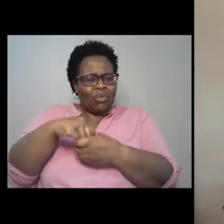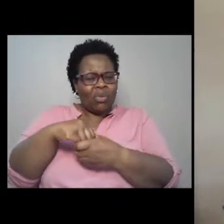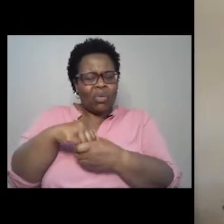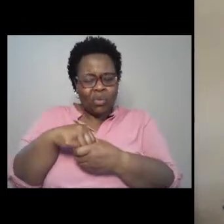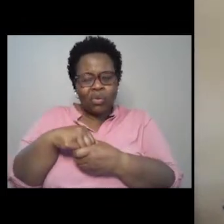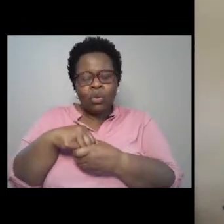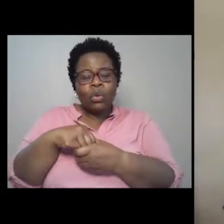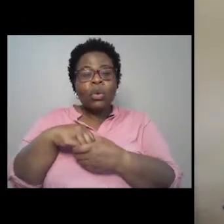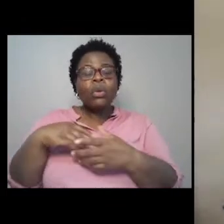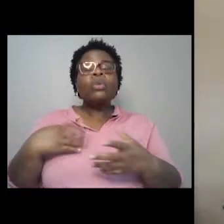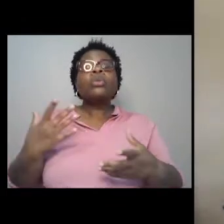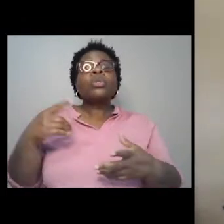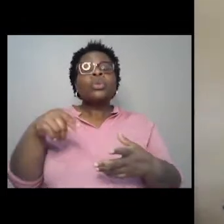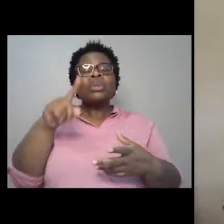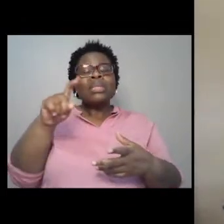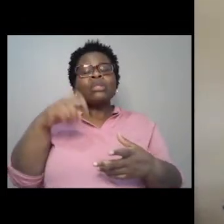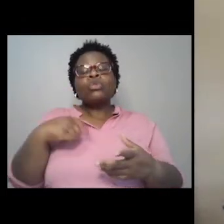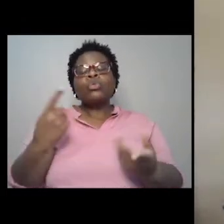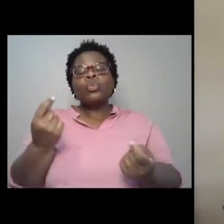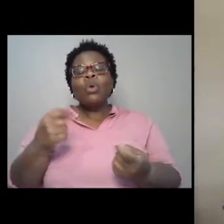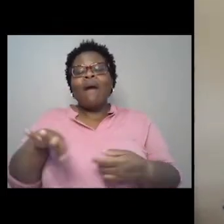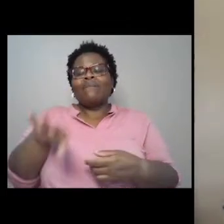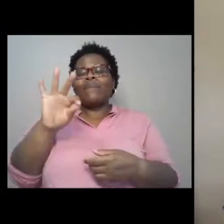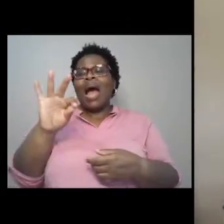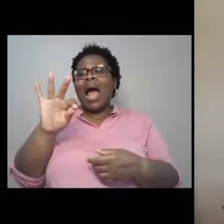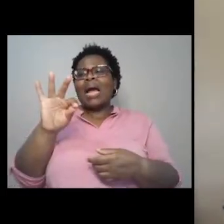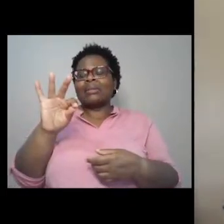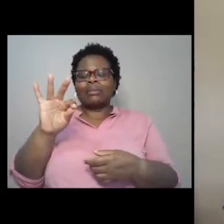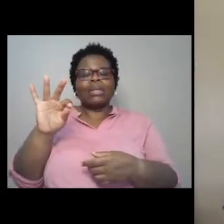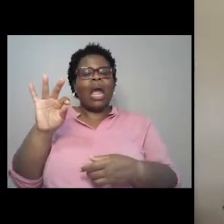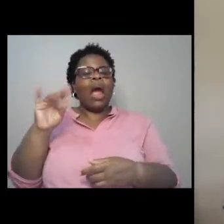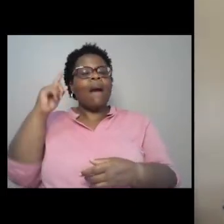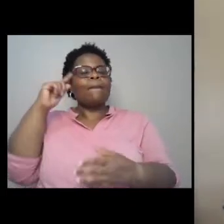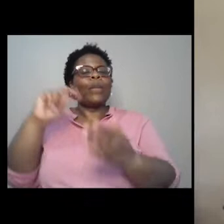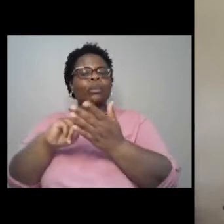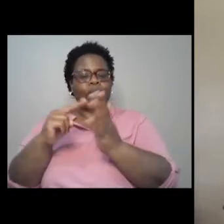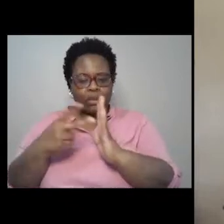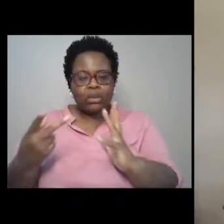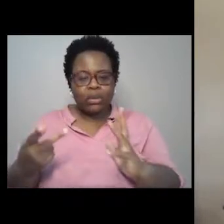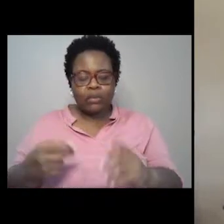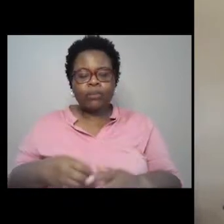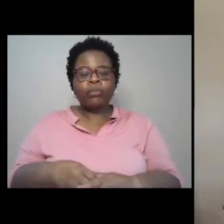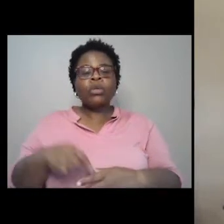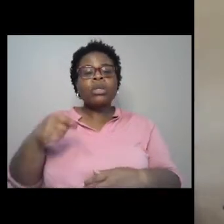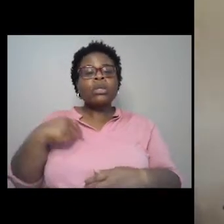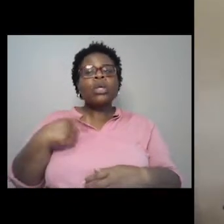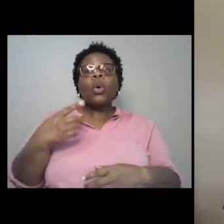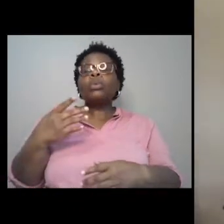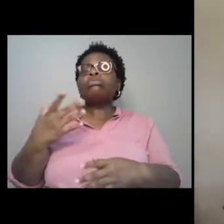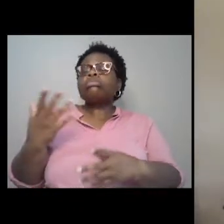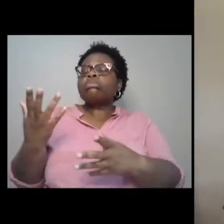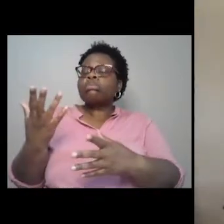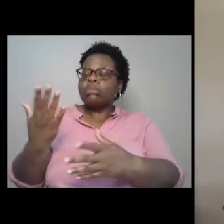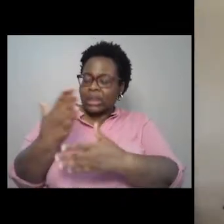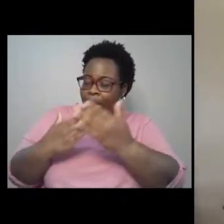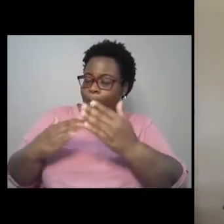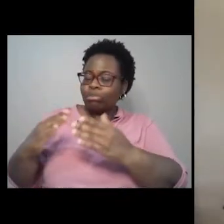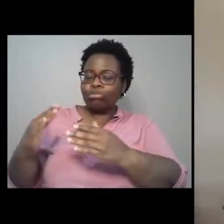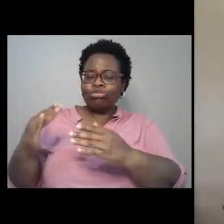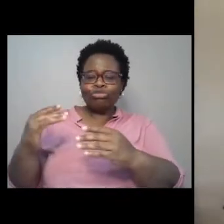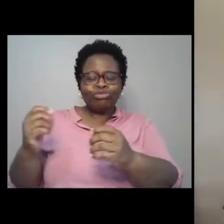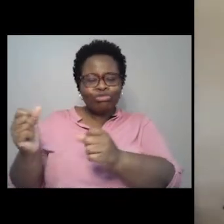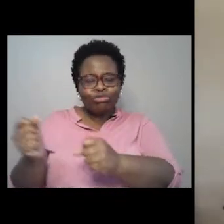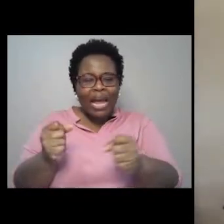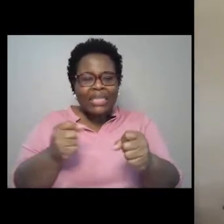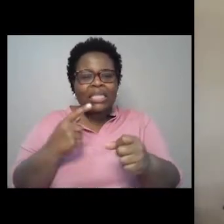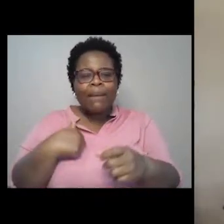this, is really try to find that sense of purpose, right? So I'd say some of the strategies that I would recommend,